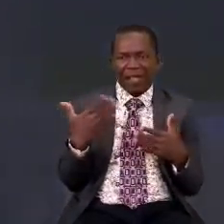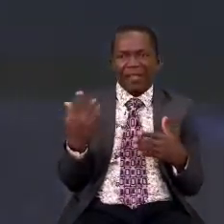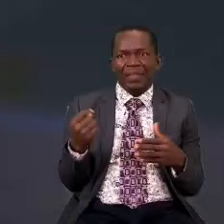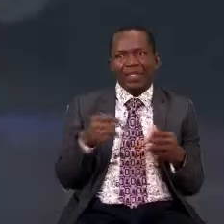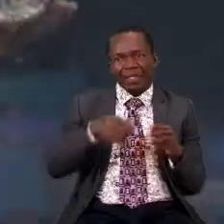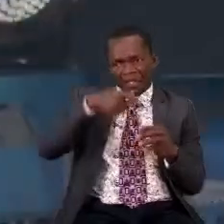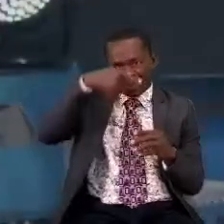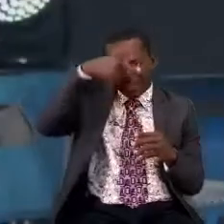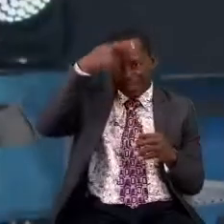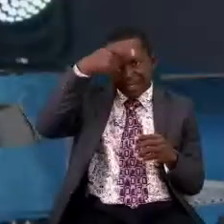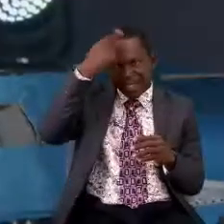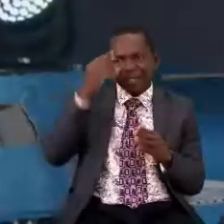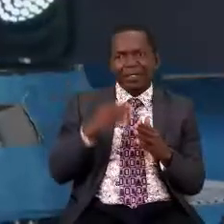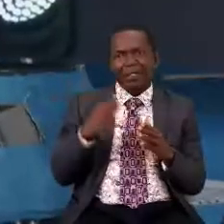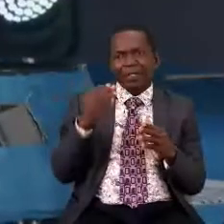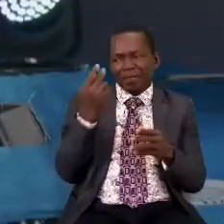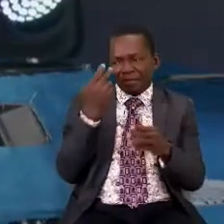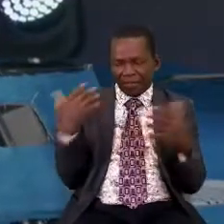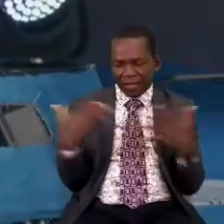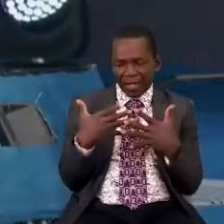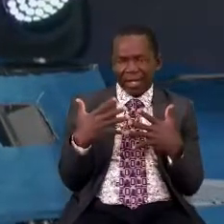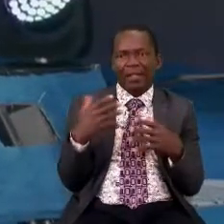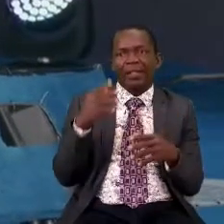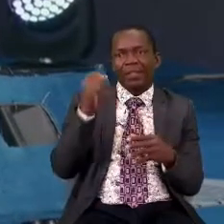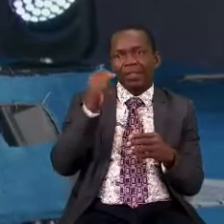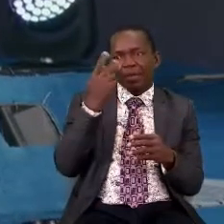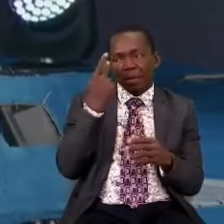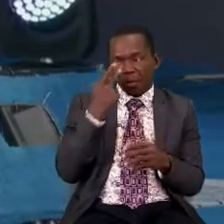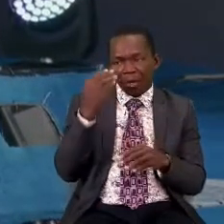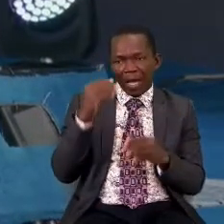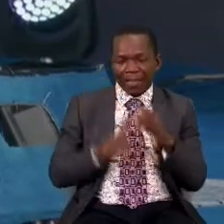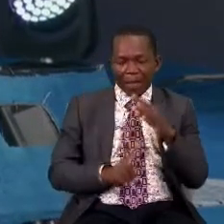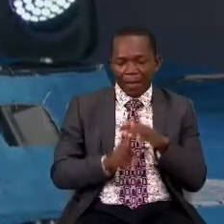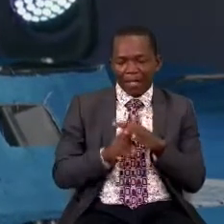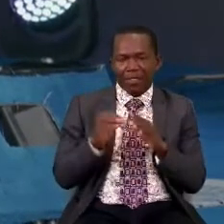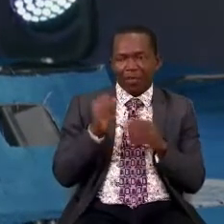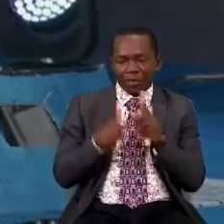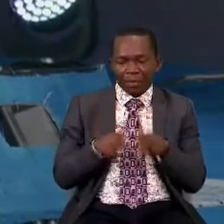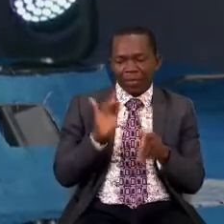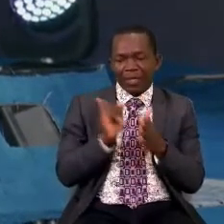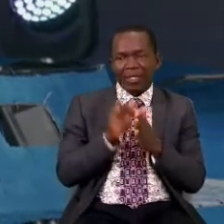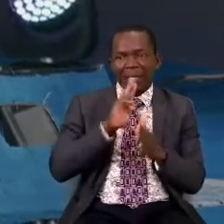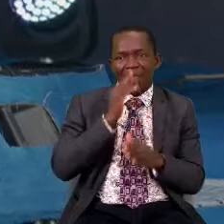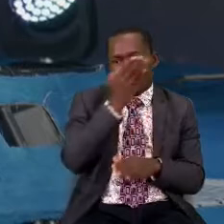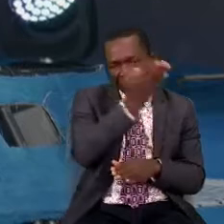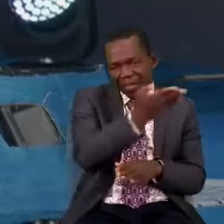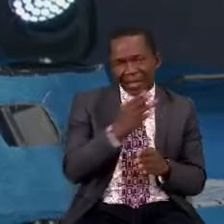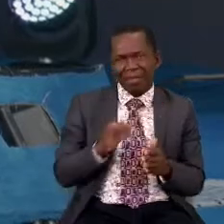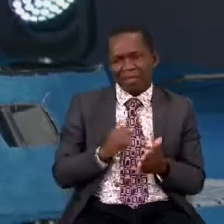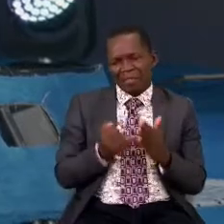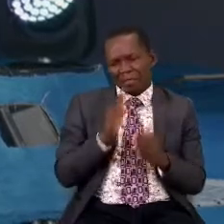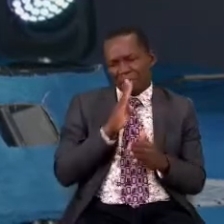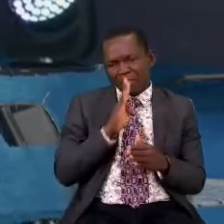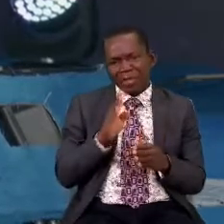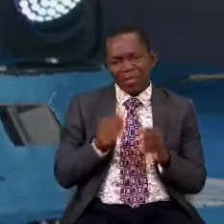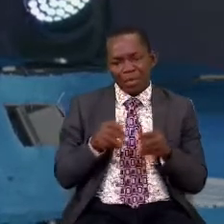there. It may be the way they talk, they talk tough, and they talk sharp, and they talk hard.